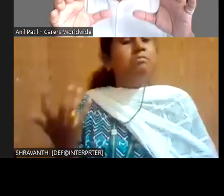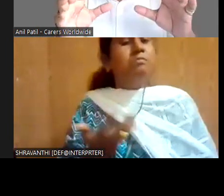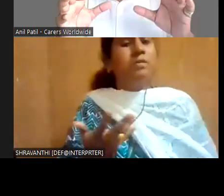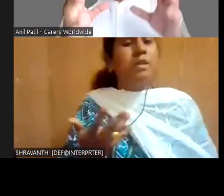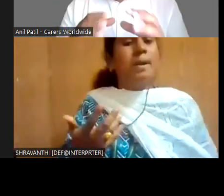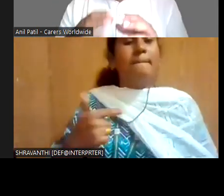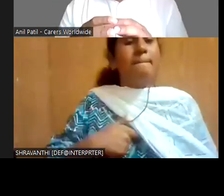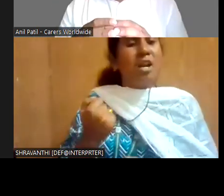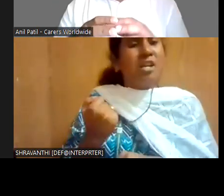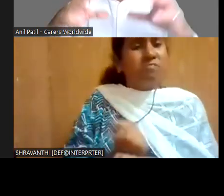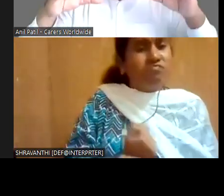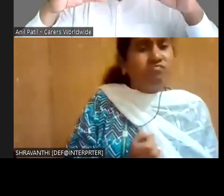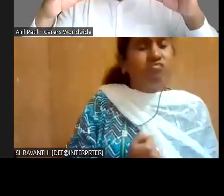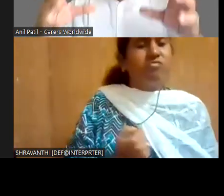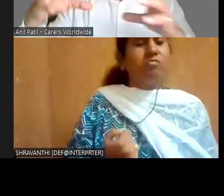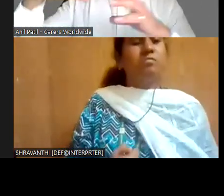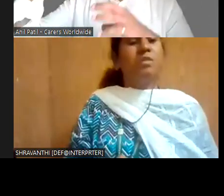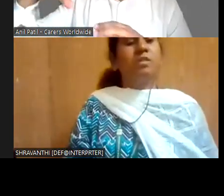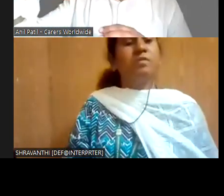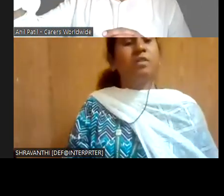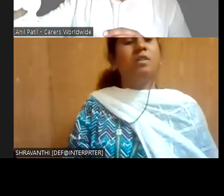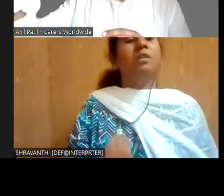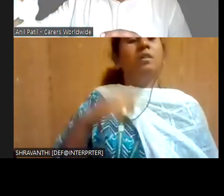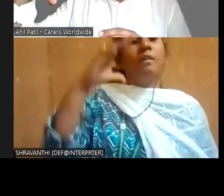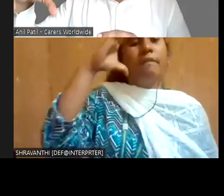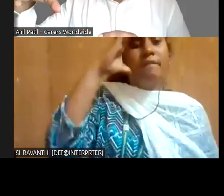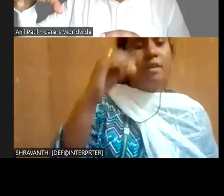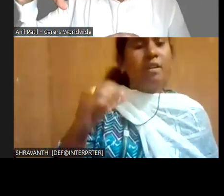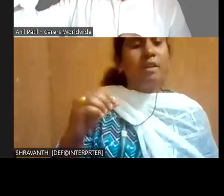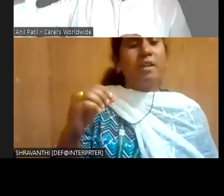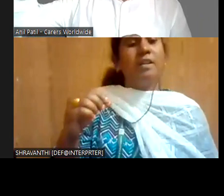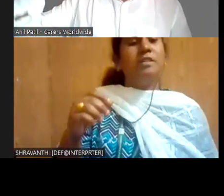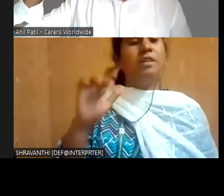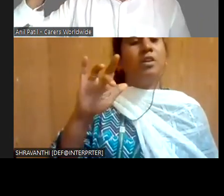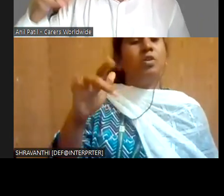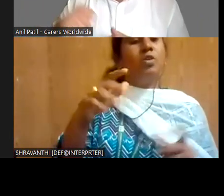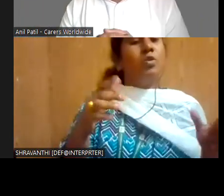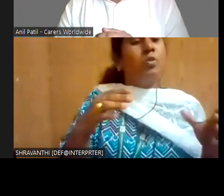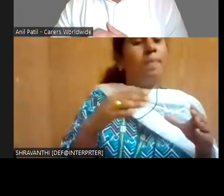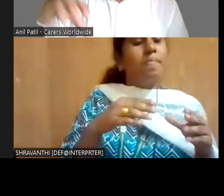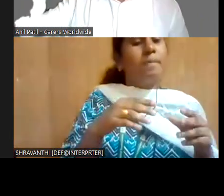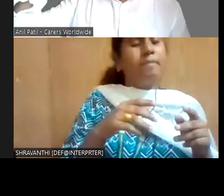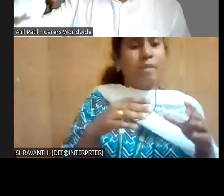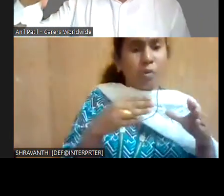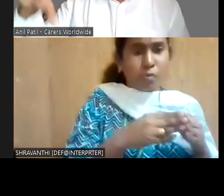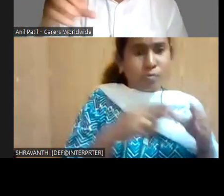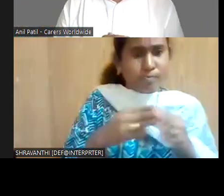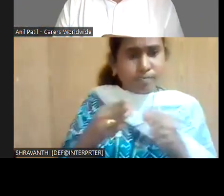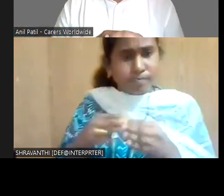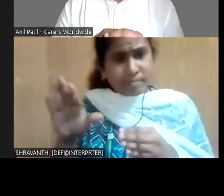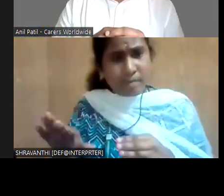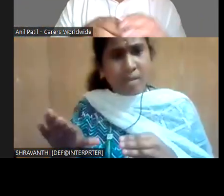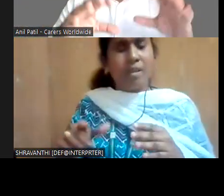difficulties? So what we've done is, at village and panchayat level, we have these groups. At block level, we have federation and district